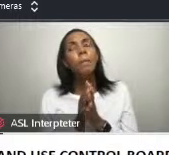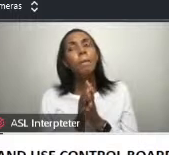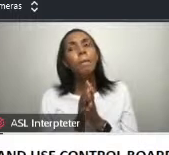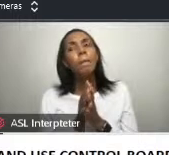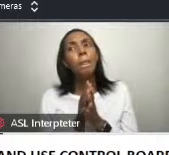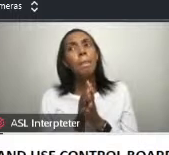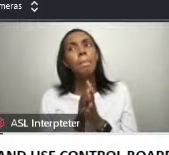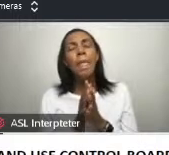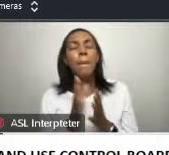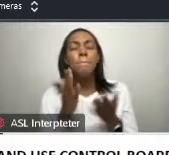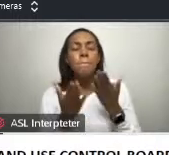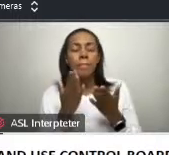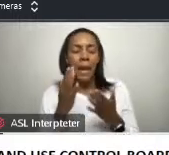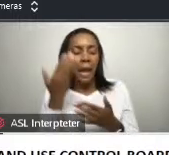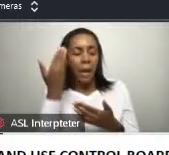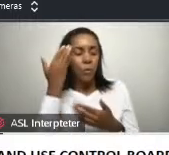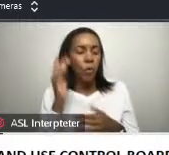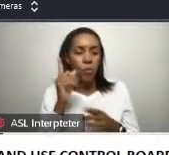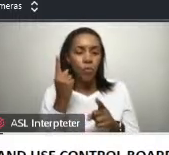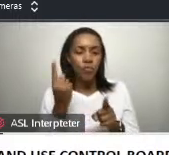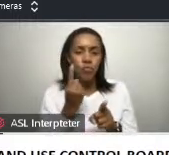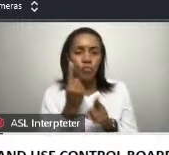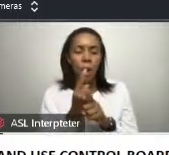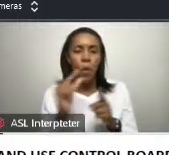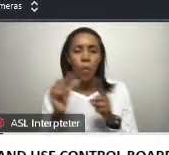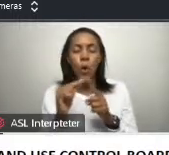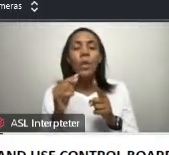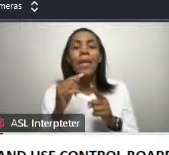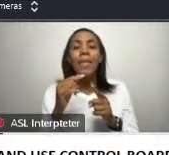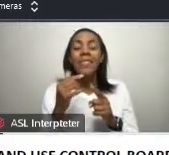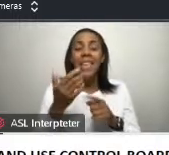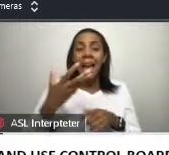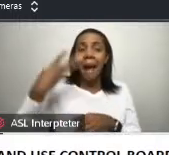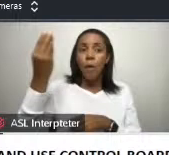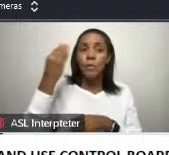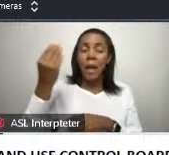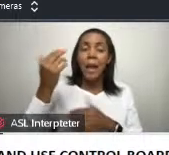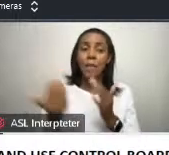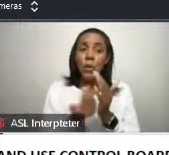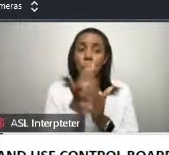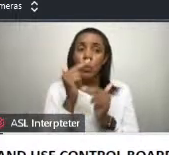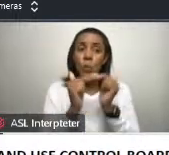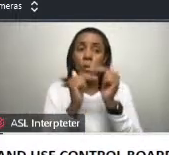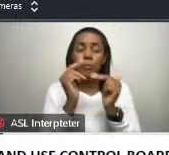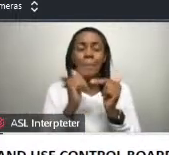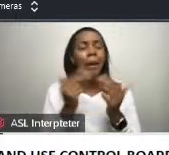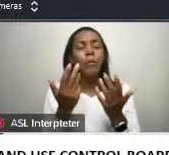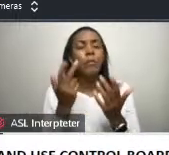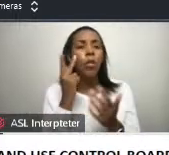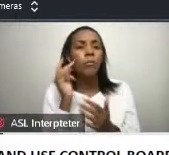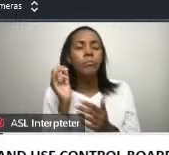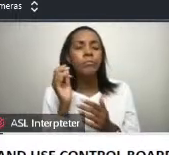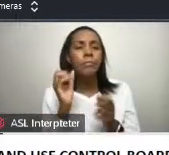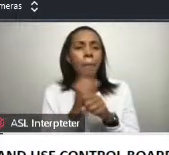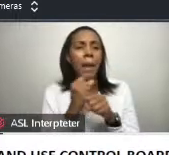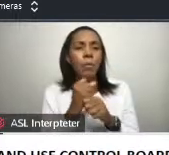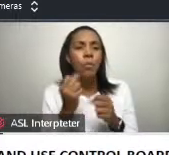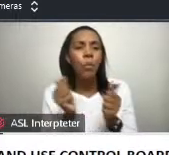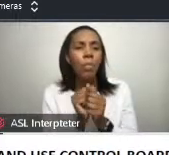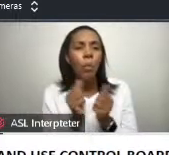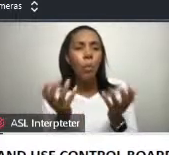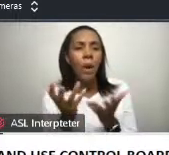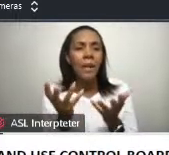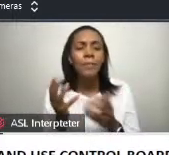may not know the proper term, what's going to be the exterior of the new construction? It's going to be, I think we have